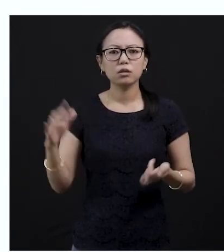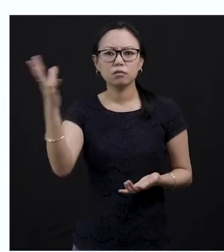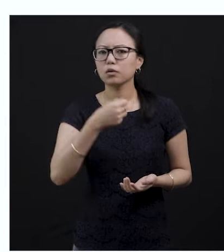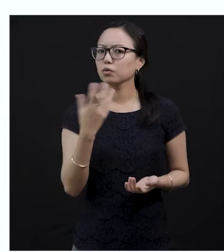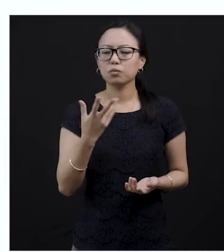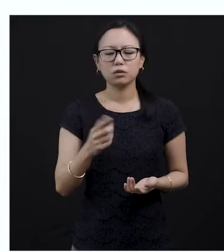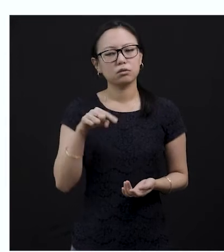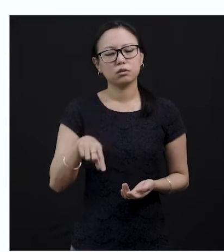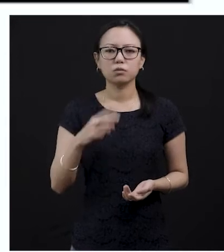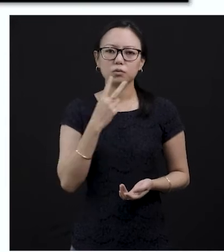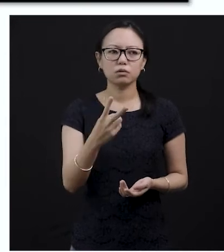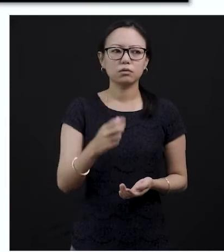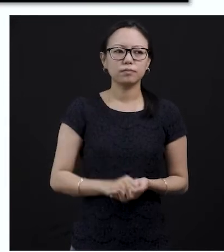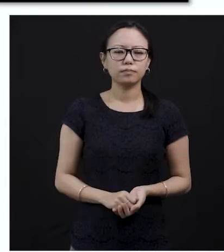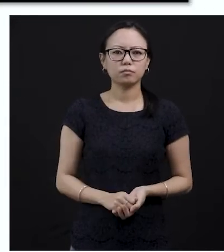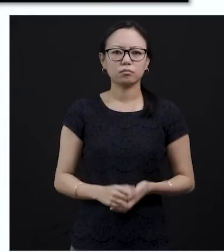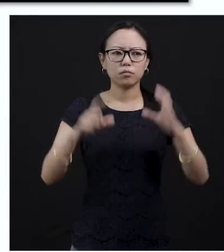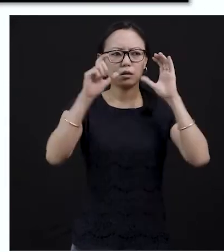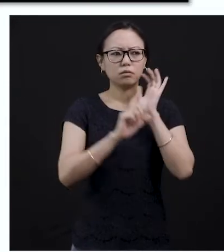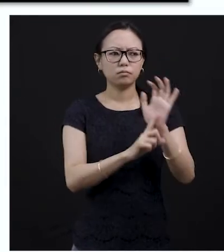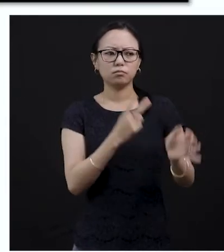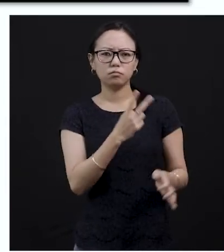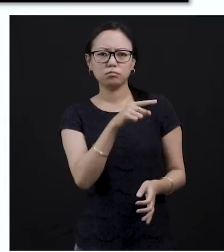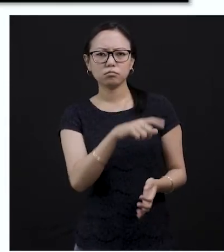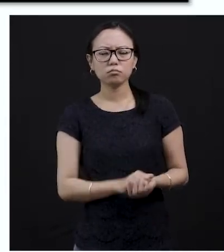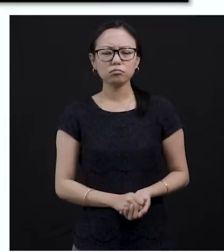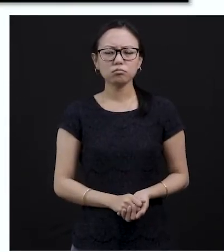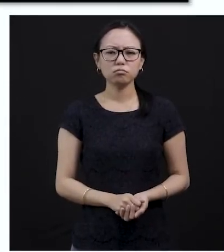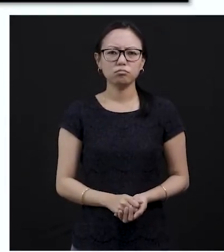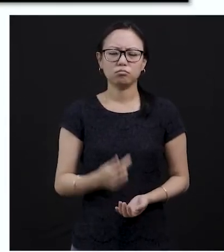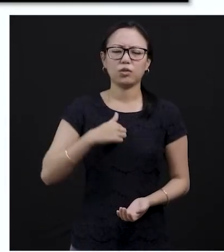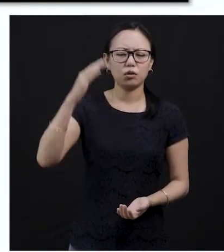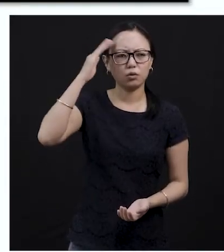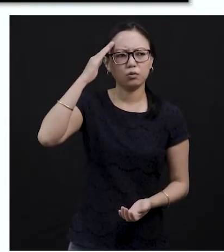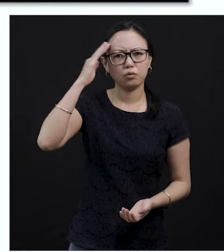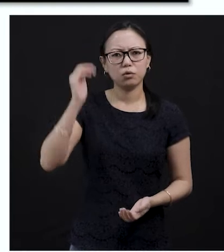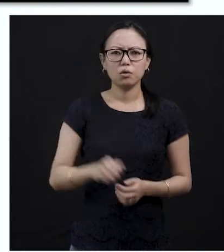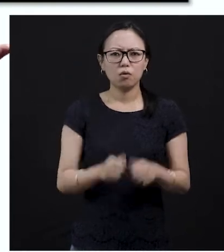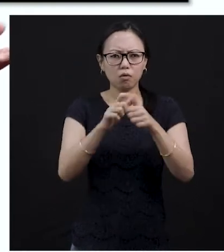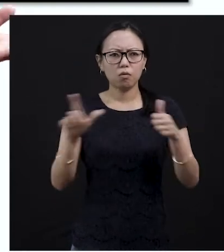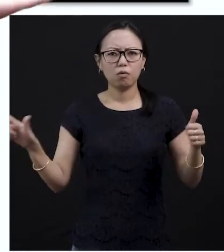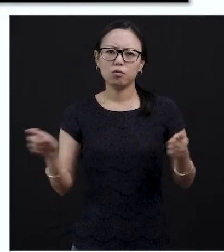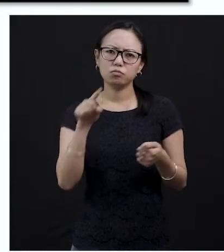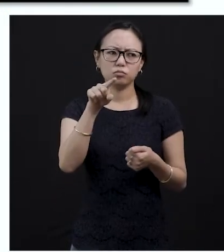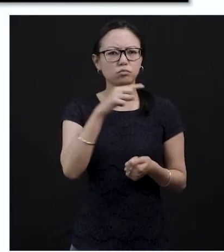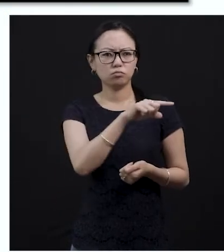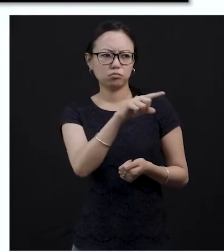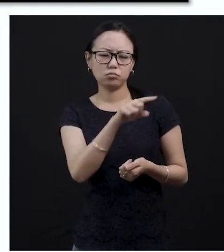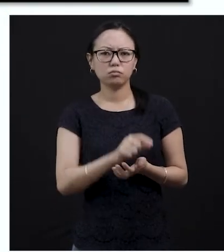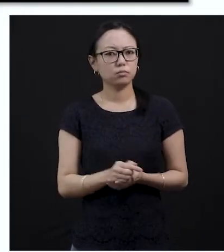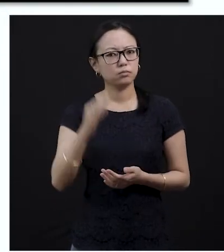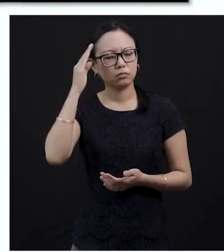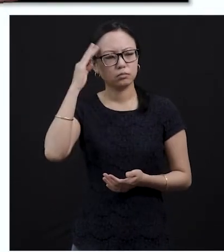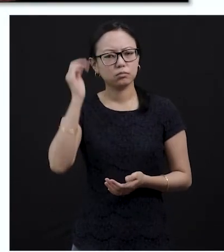Here, I'm sure you are familiar with all these plants, isn't it, students? Here, what are